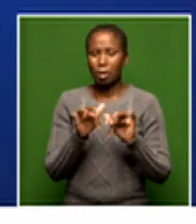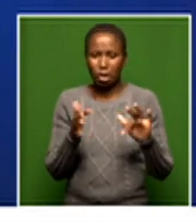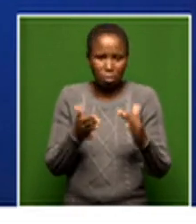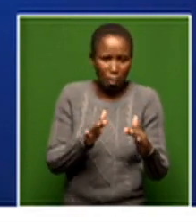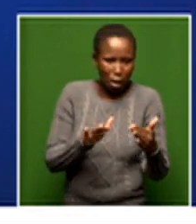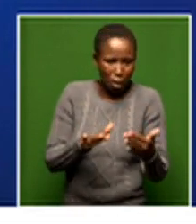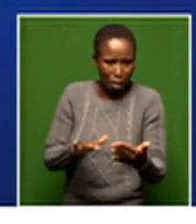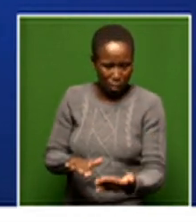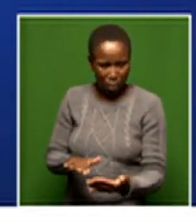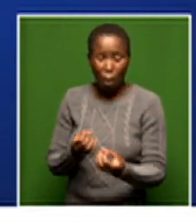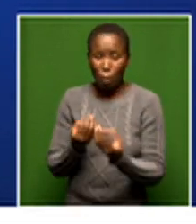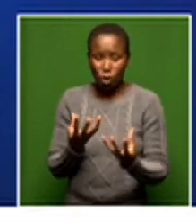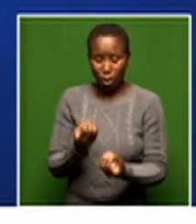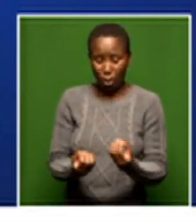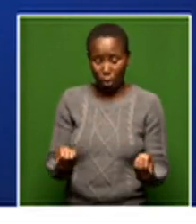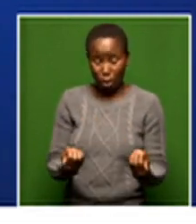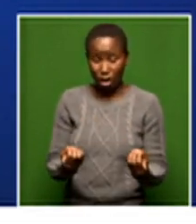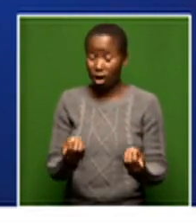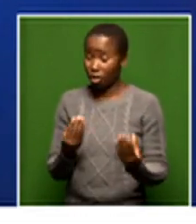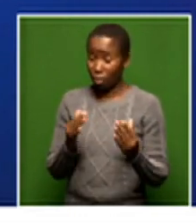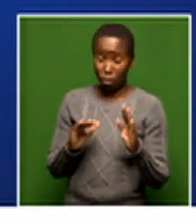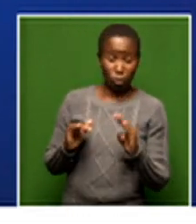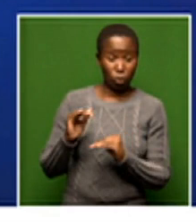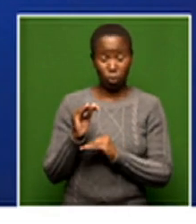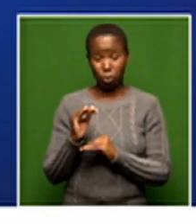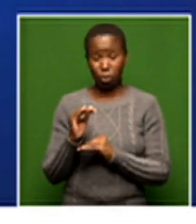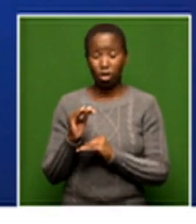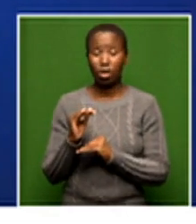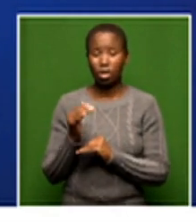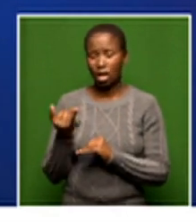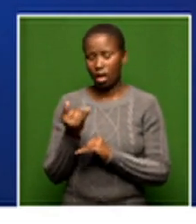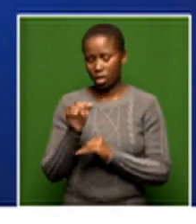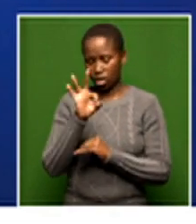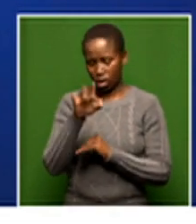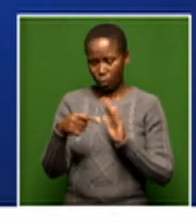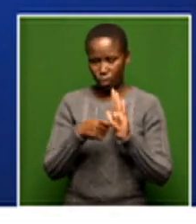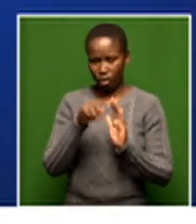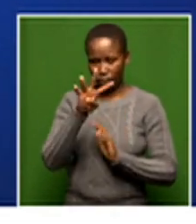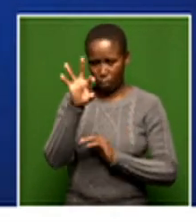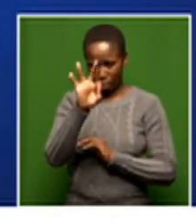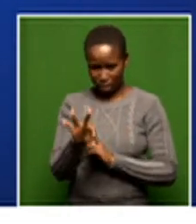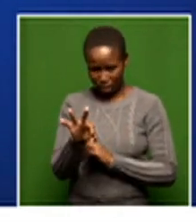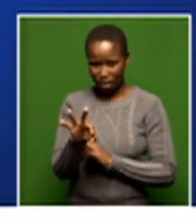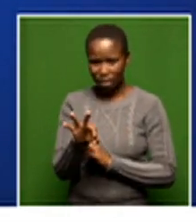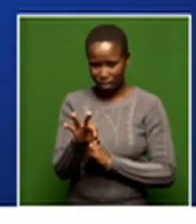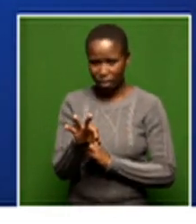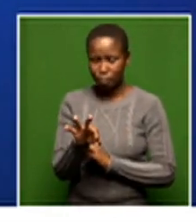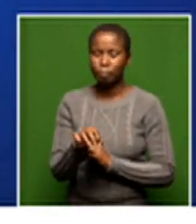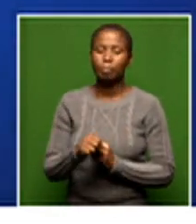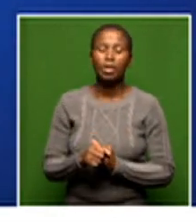The case fatality in Tunisia is one of the highest. It's still about reported at about 3.4%.